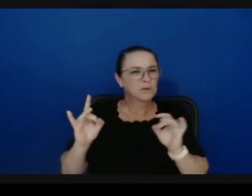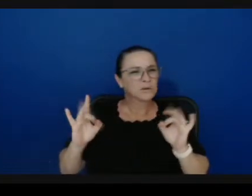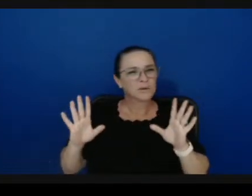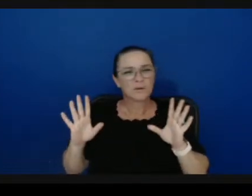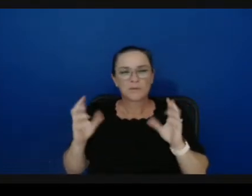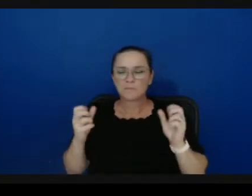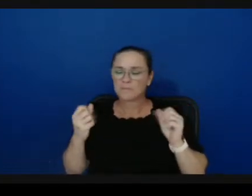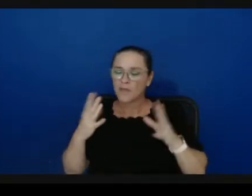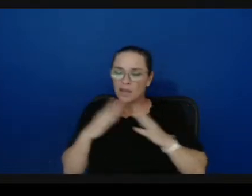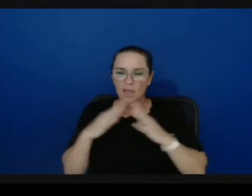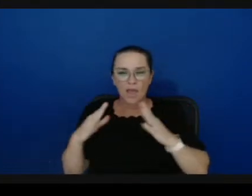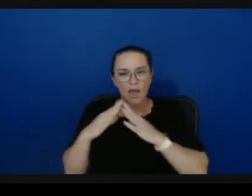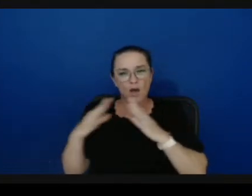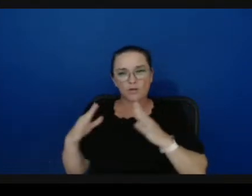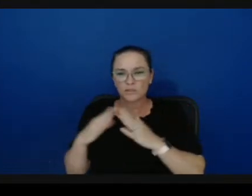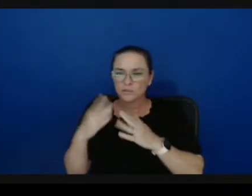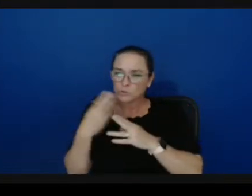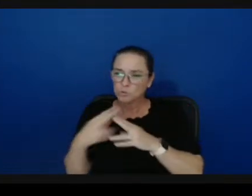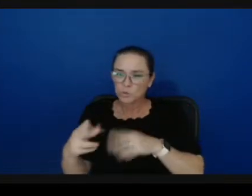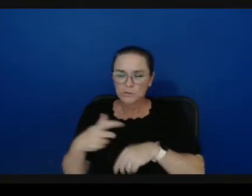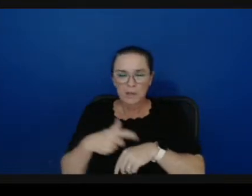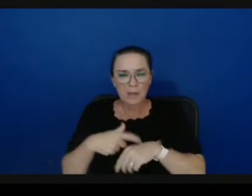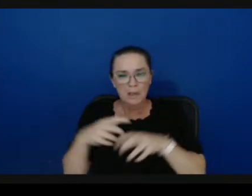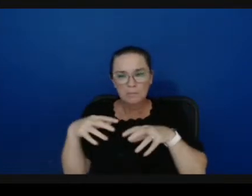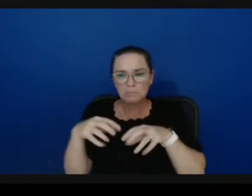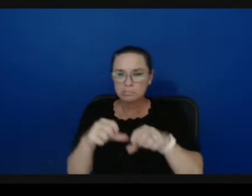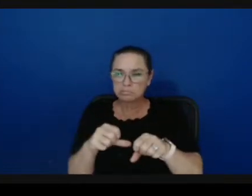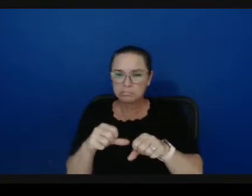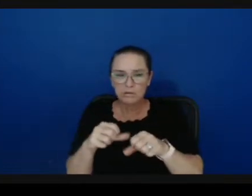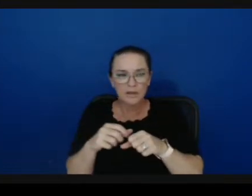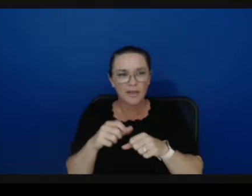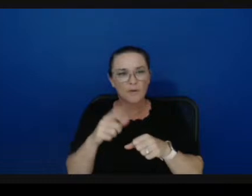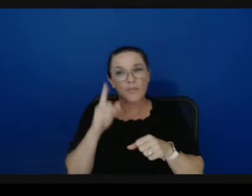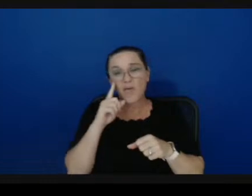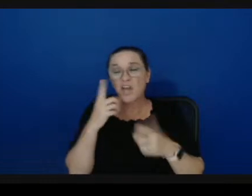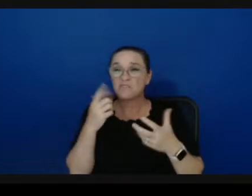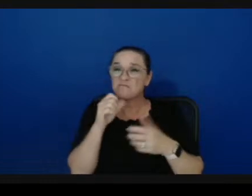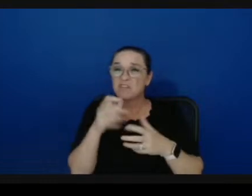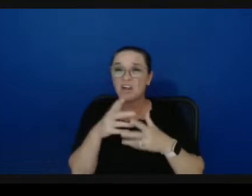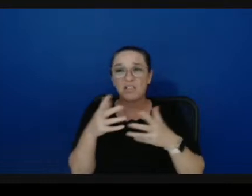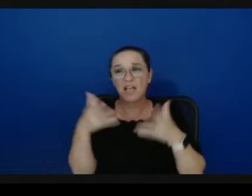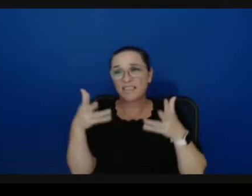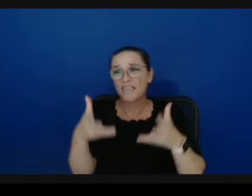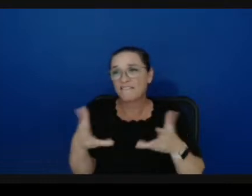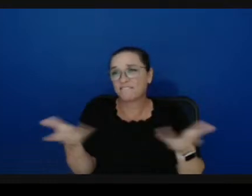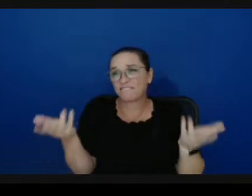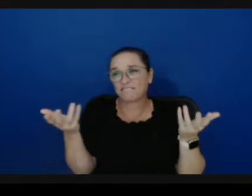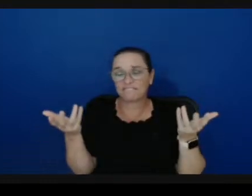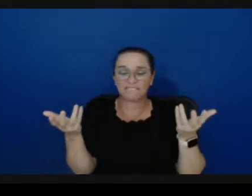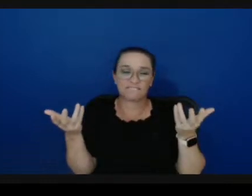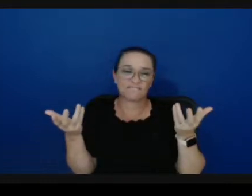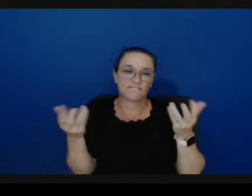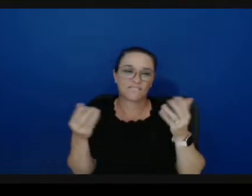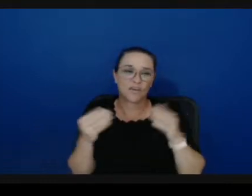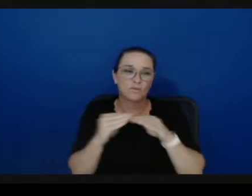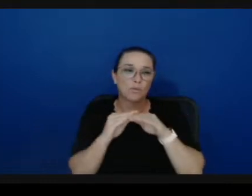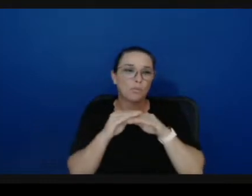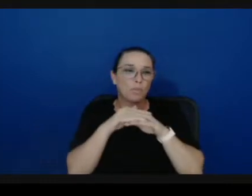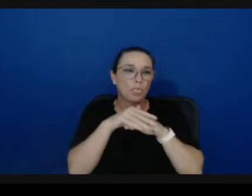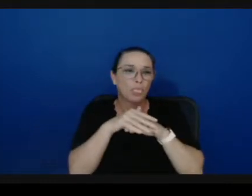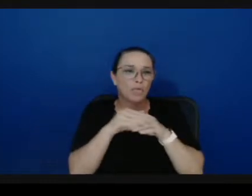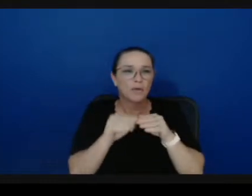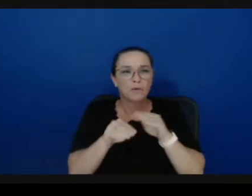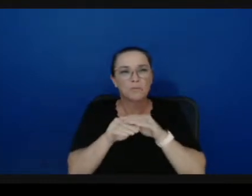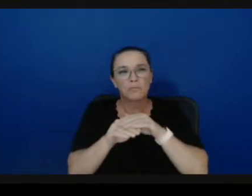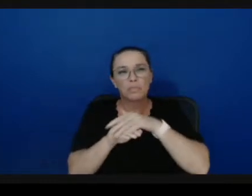time, there was kind of not a whole lot left to destroy after that, right? I kind of Right. was overflowing the edges and getting a couple here, a couple